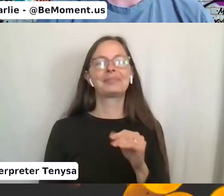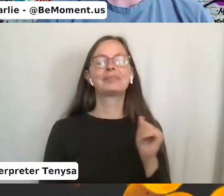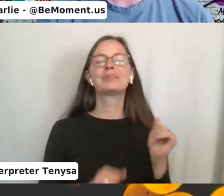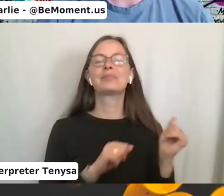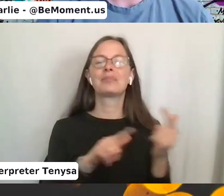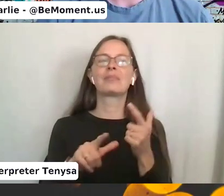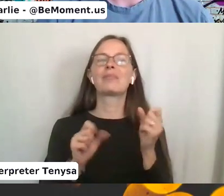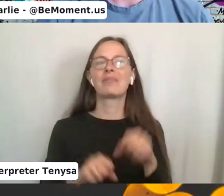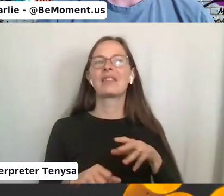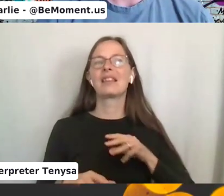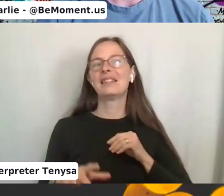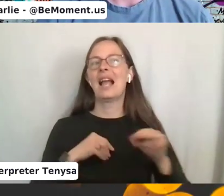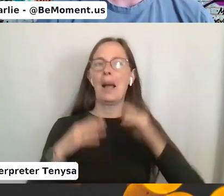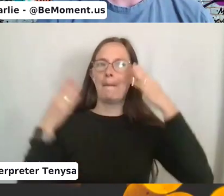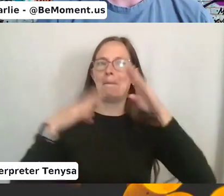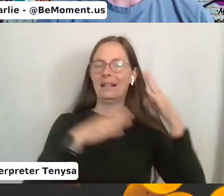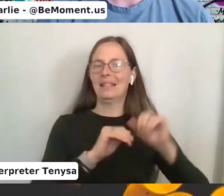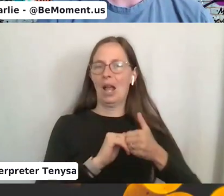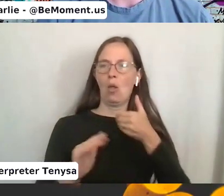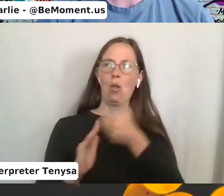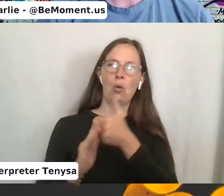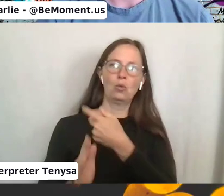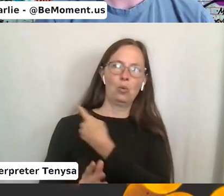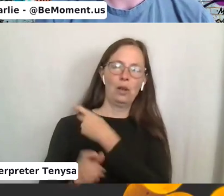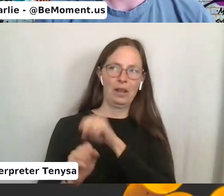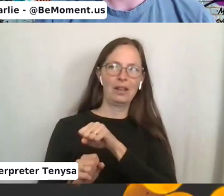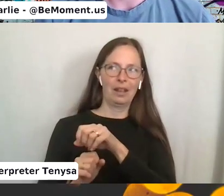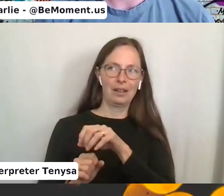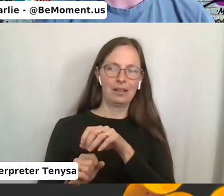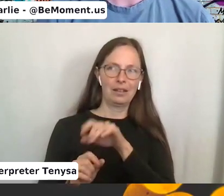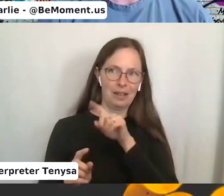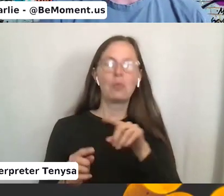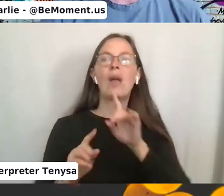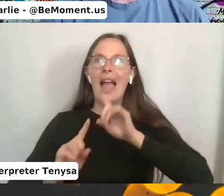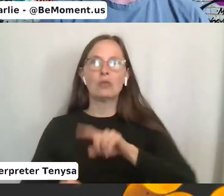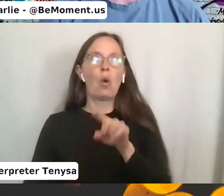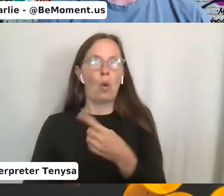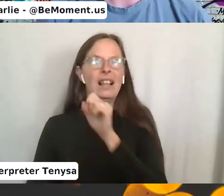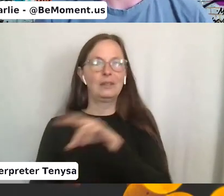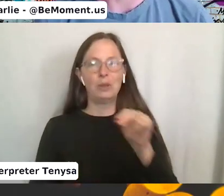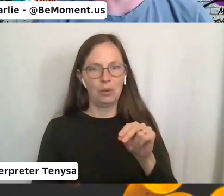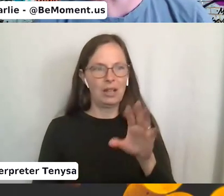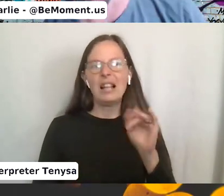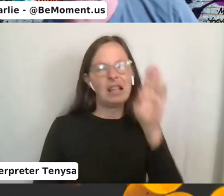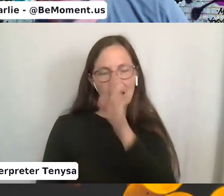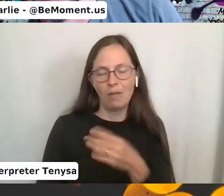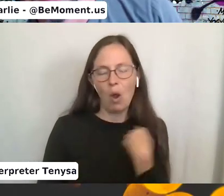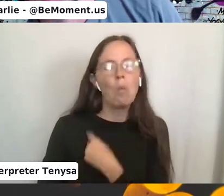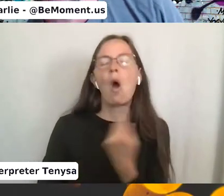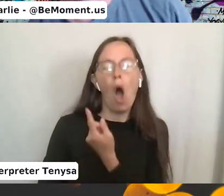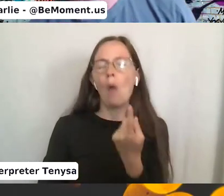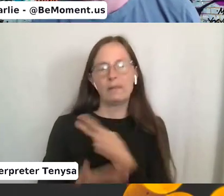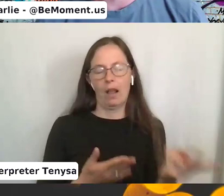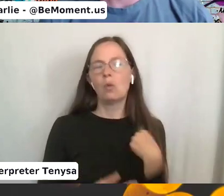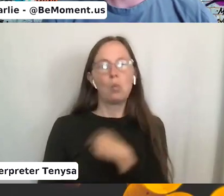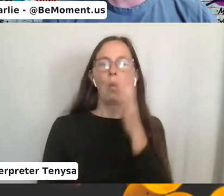bets on how close Briana and I can come to only answering yes or no, which is zero, never. We 0%, never trust it. 0%.